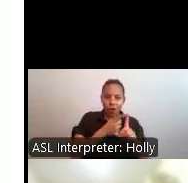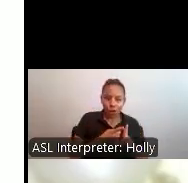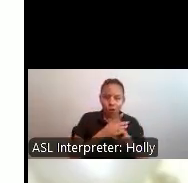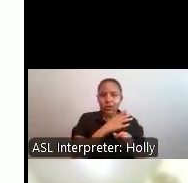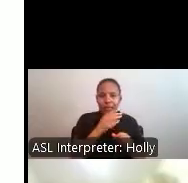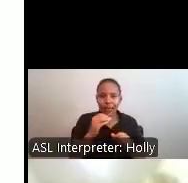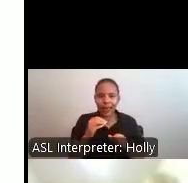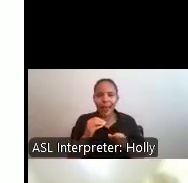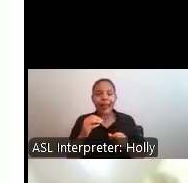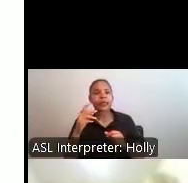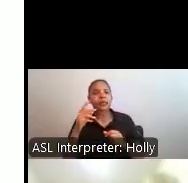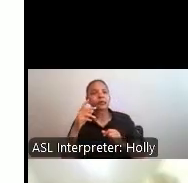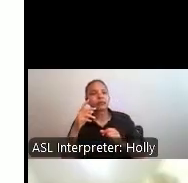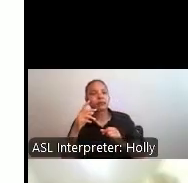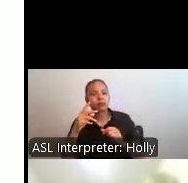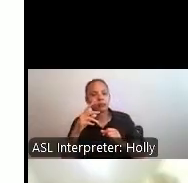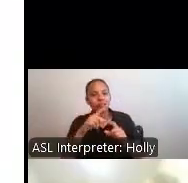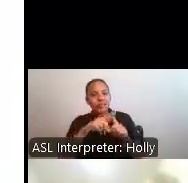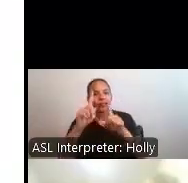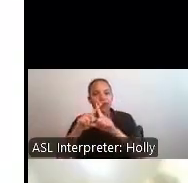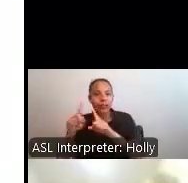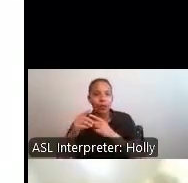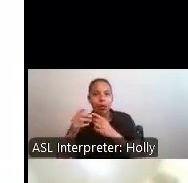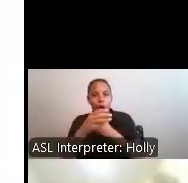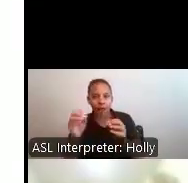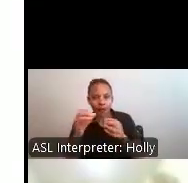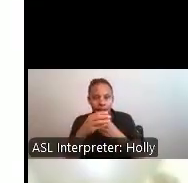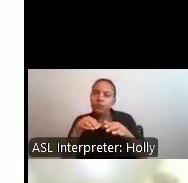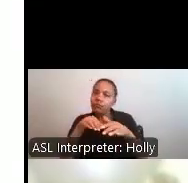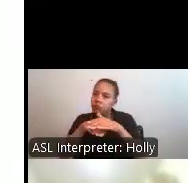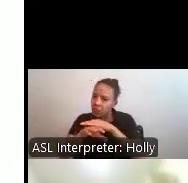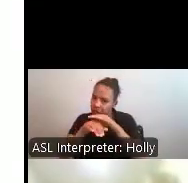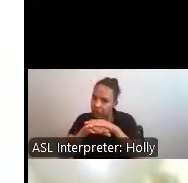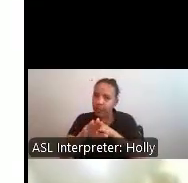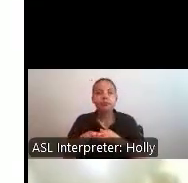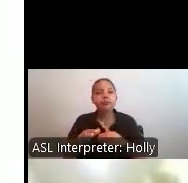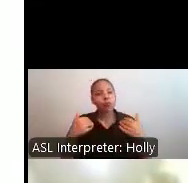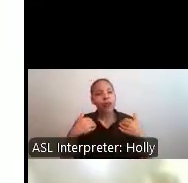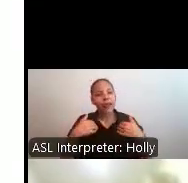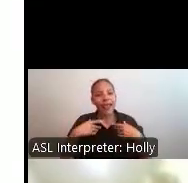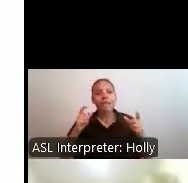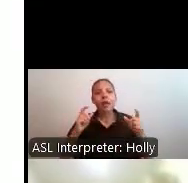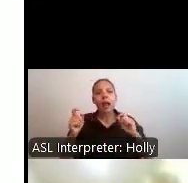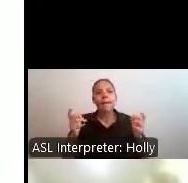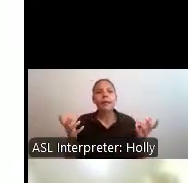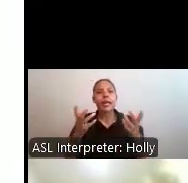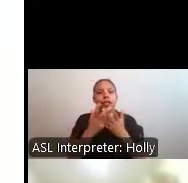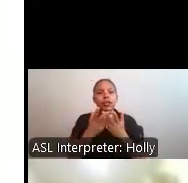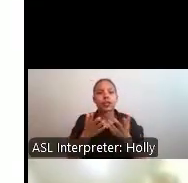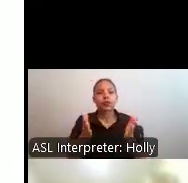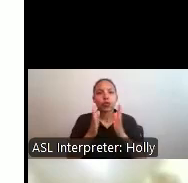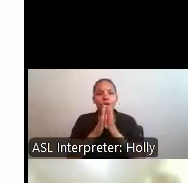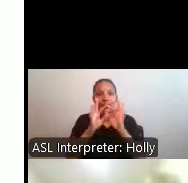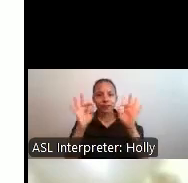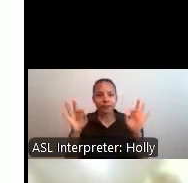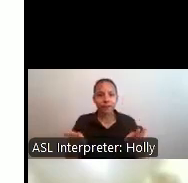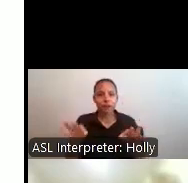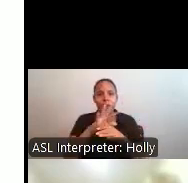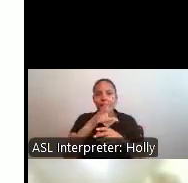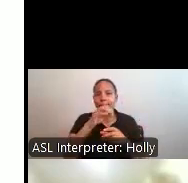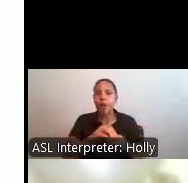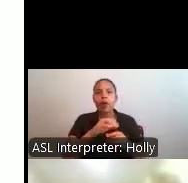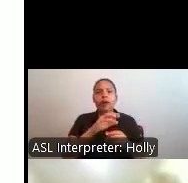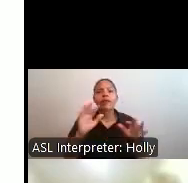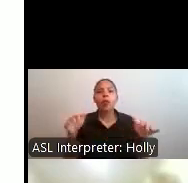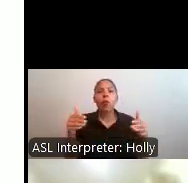part of that committee, we've developed an accommodation request form. This is now included in all welcome packets that customers receive the